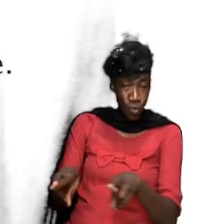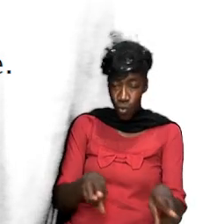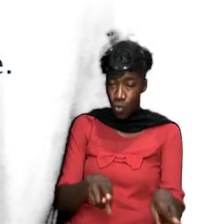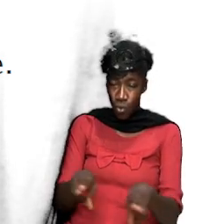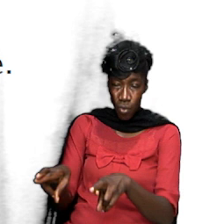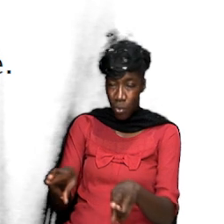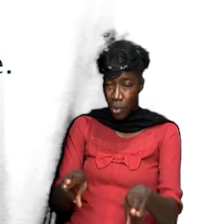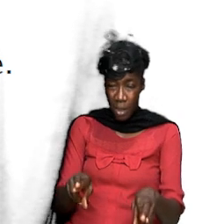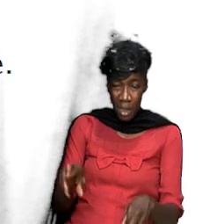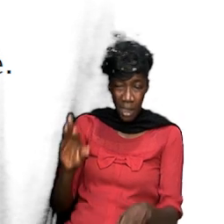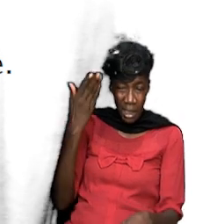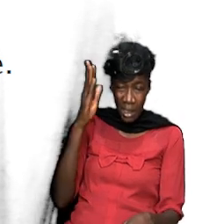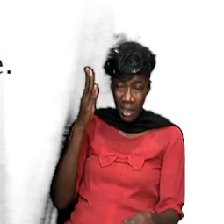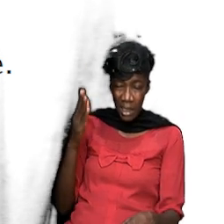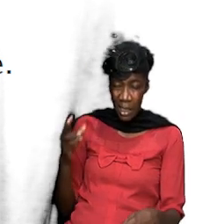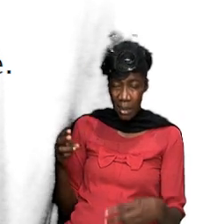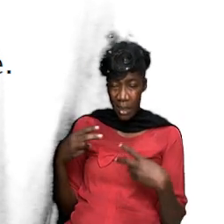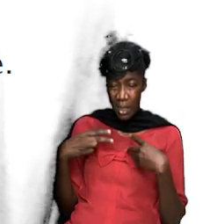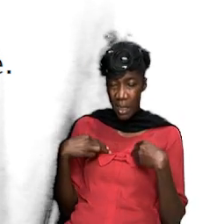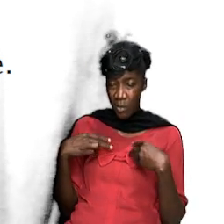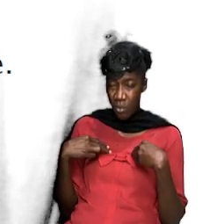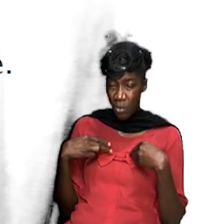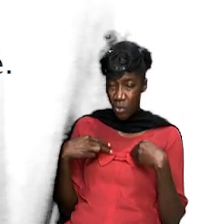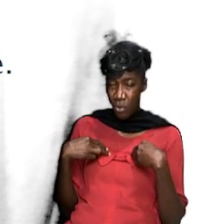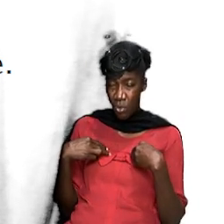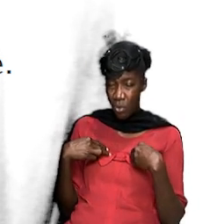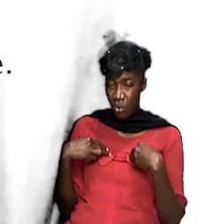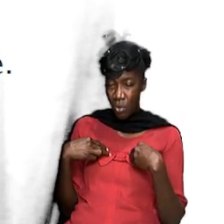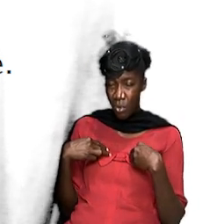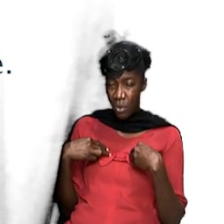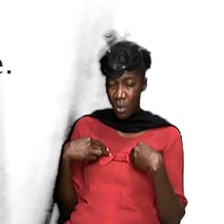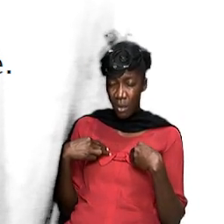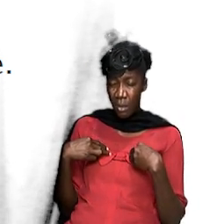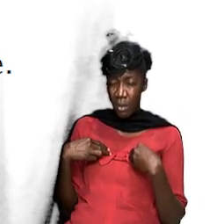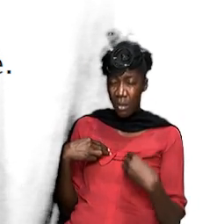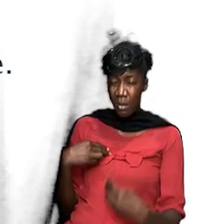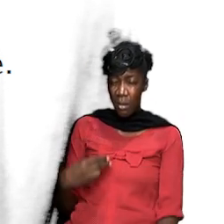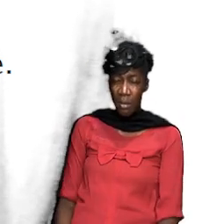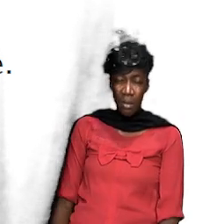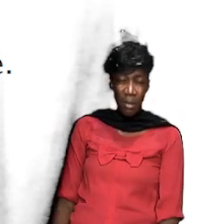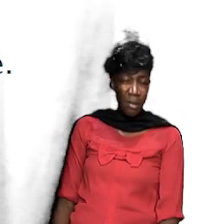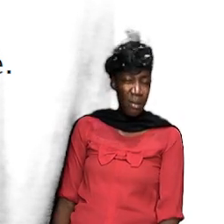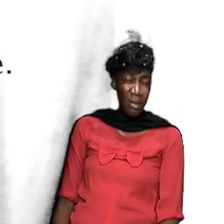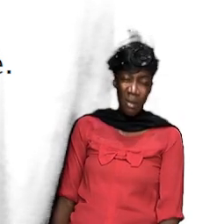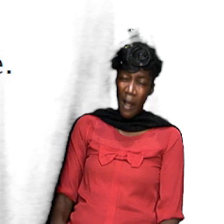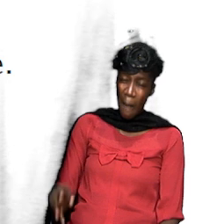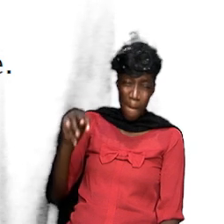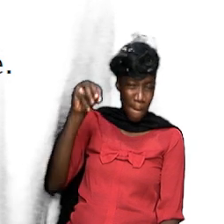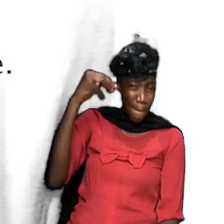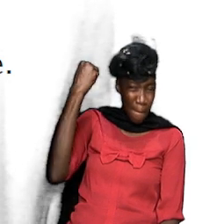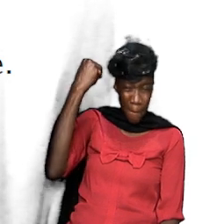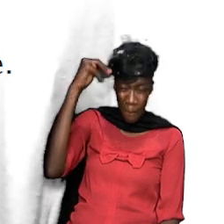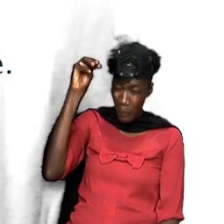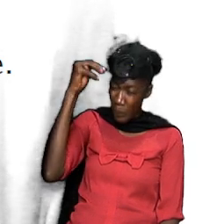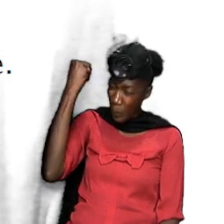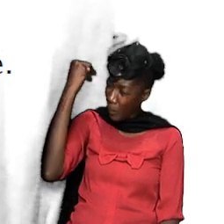it seems like you have more people of unsound mind now than ever before.